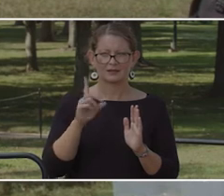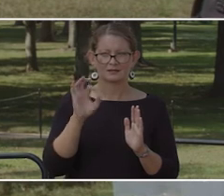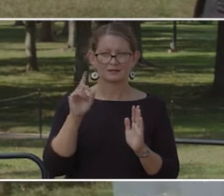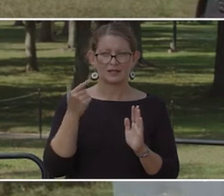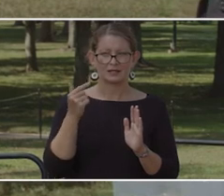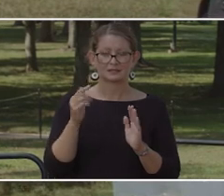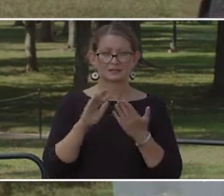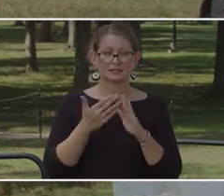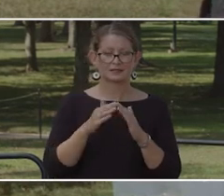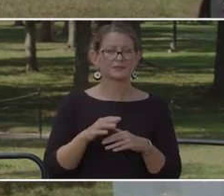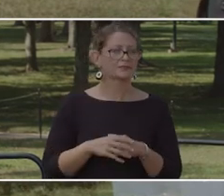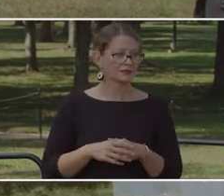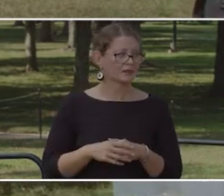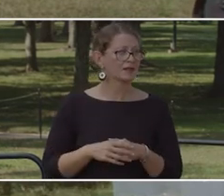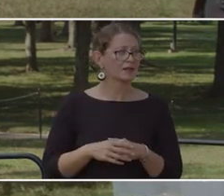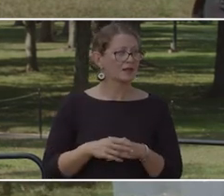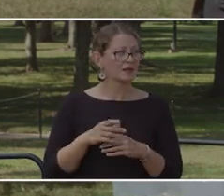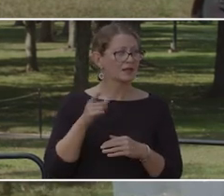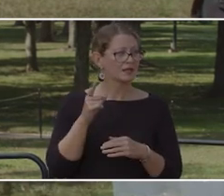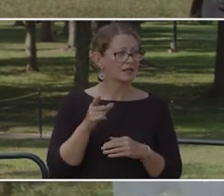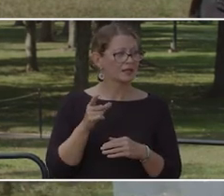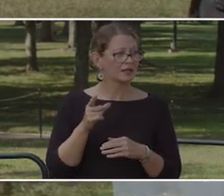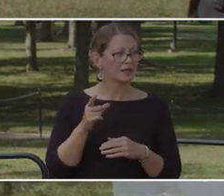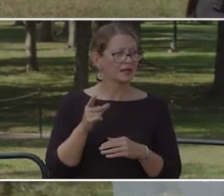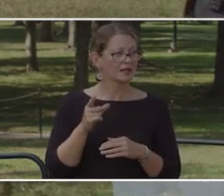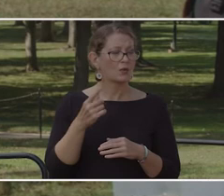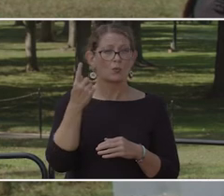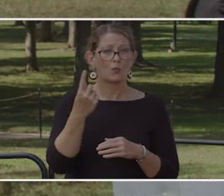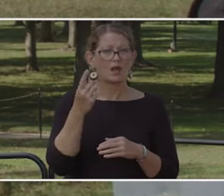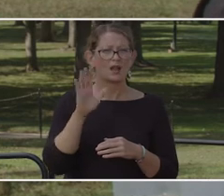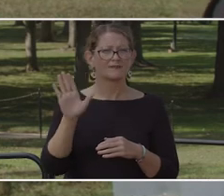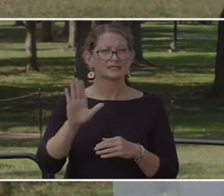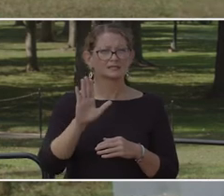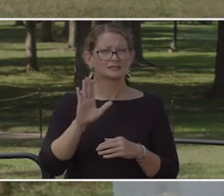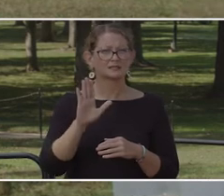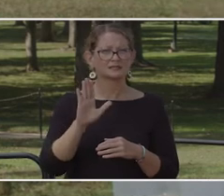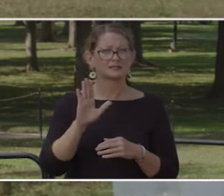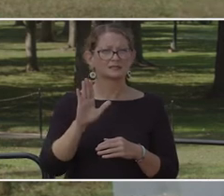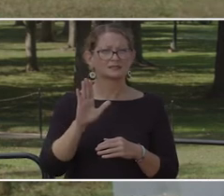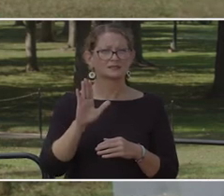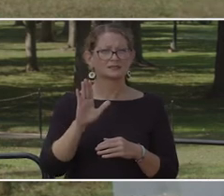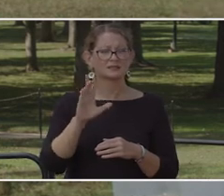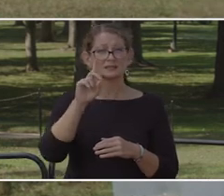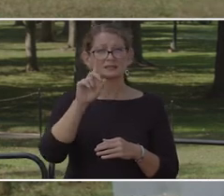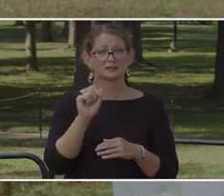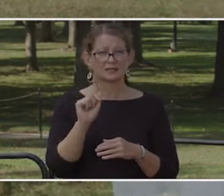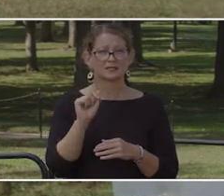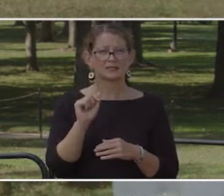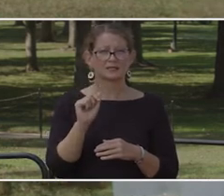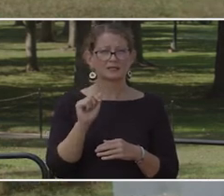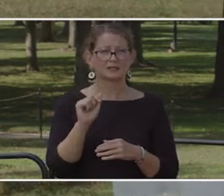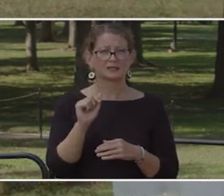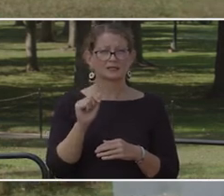fought for. And one of his disabilities was being